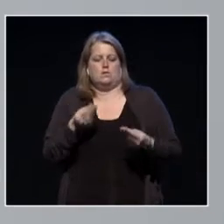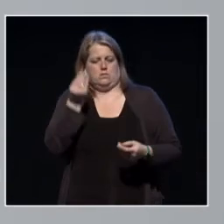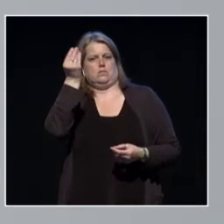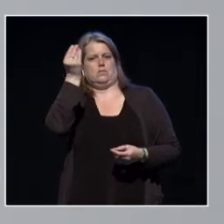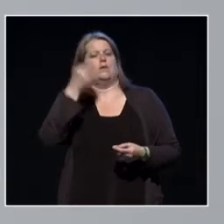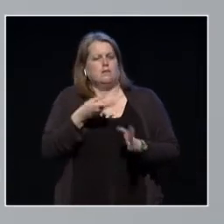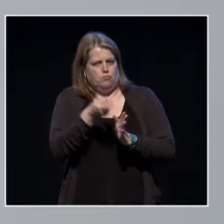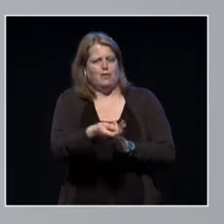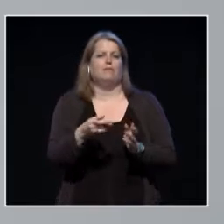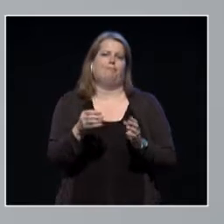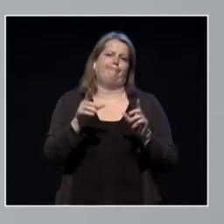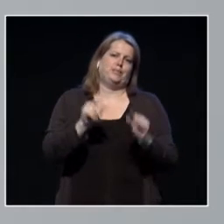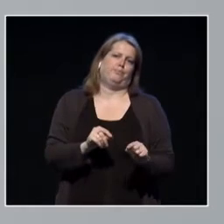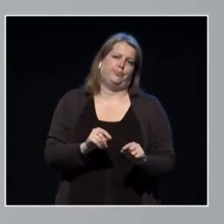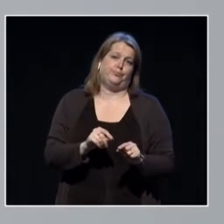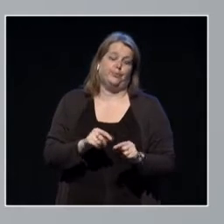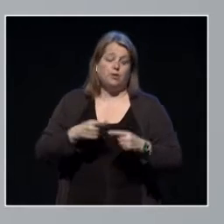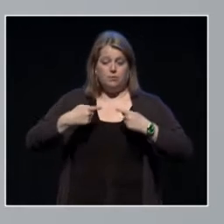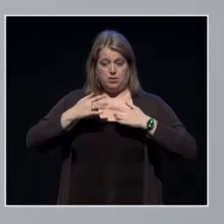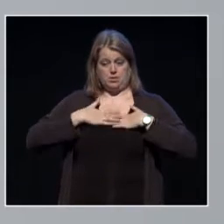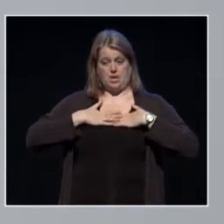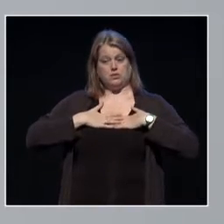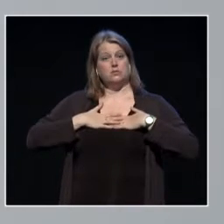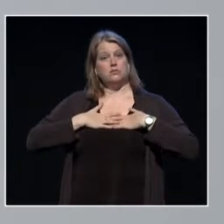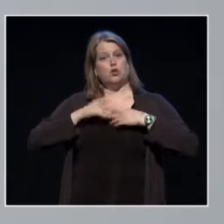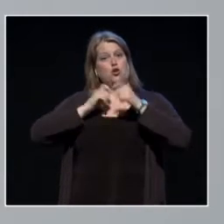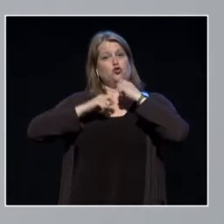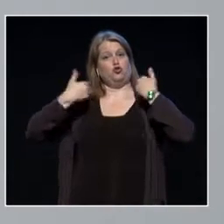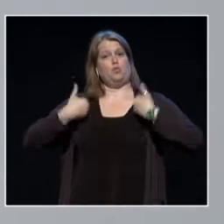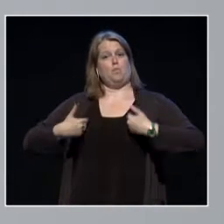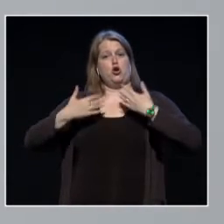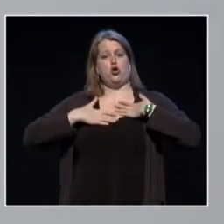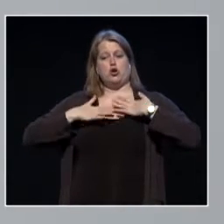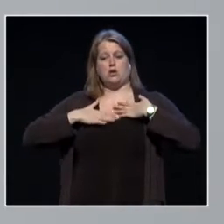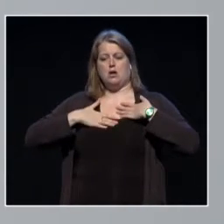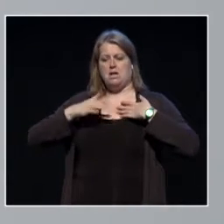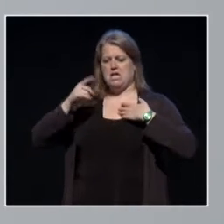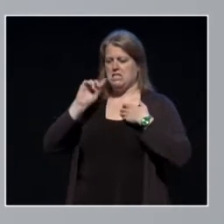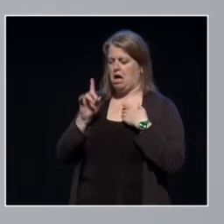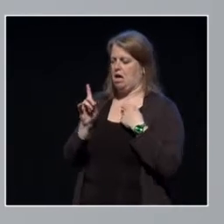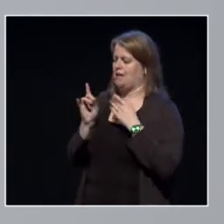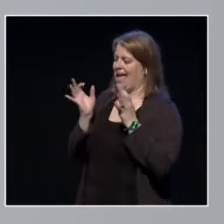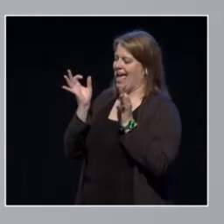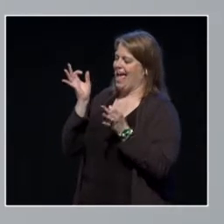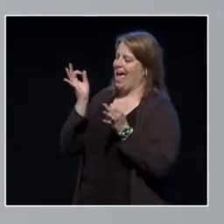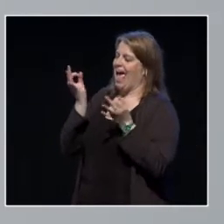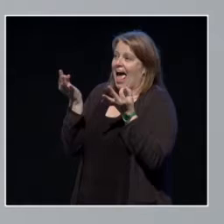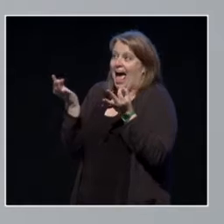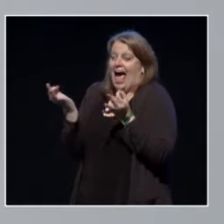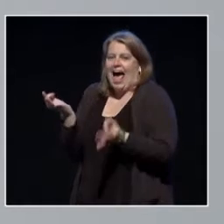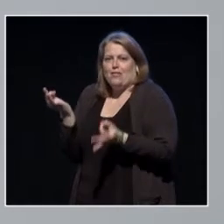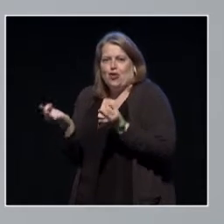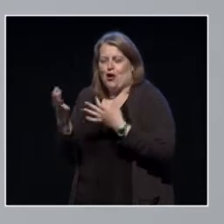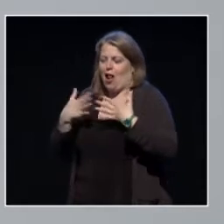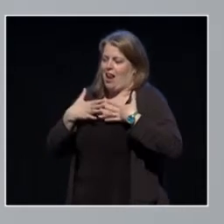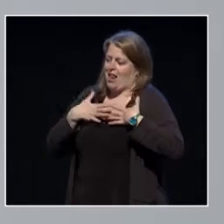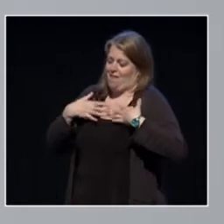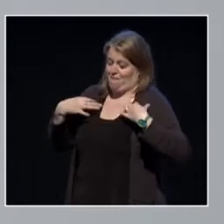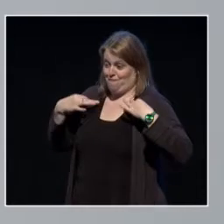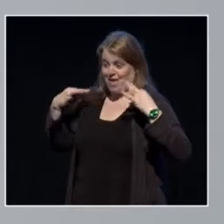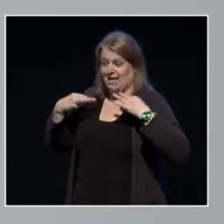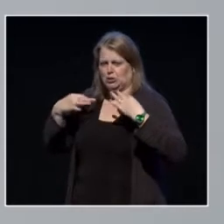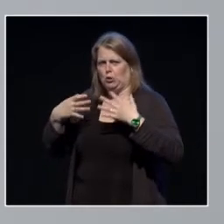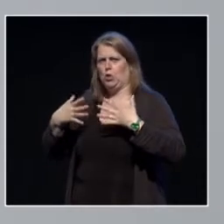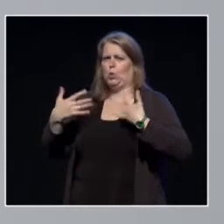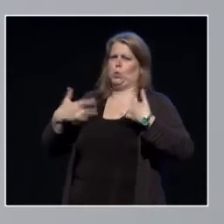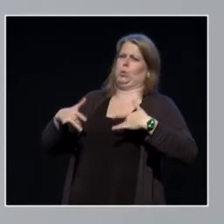consumer perspective, I know that it might seem like investing in ethical fashion is a luxury, but if I recall